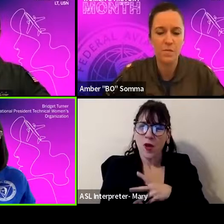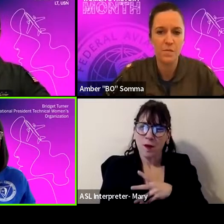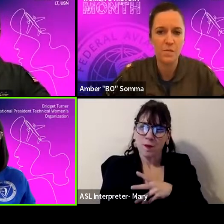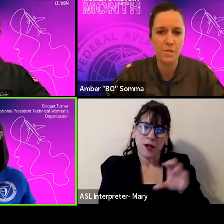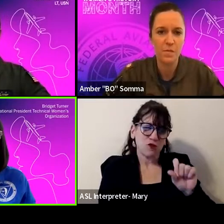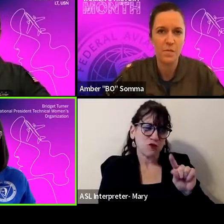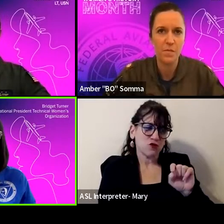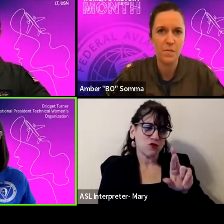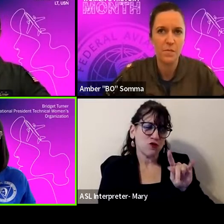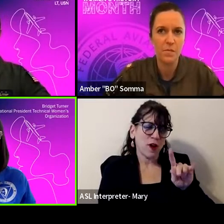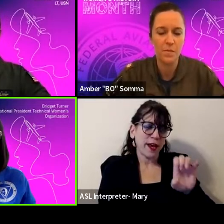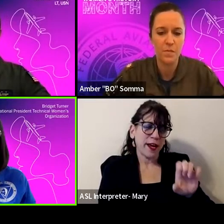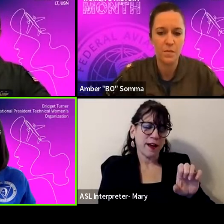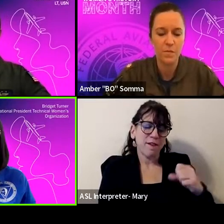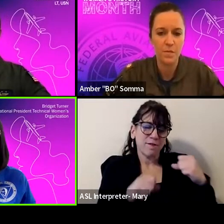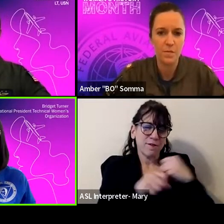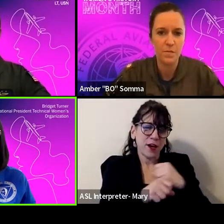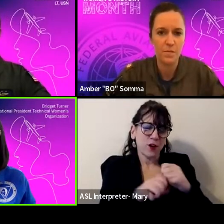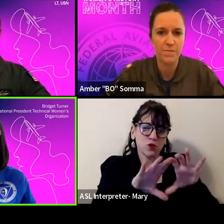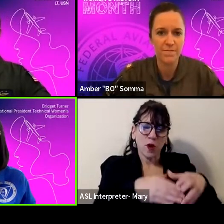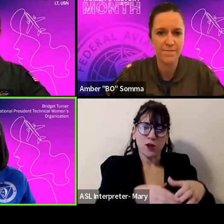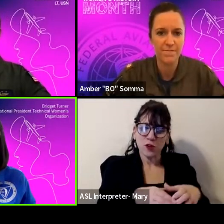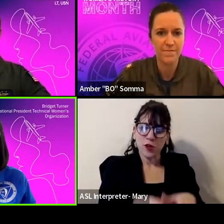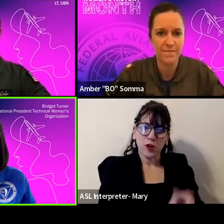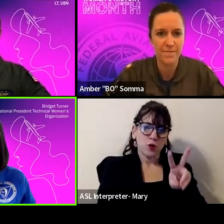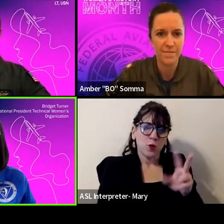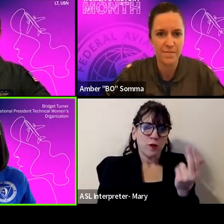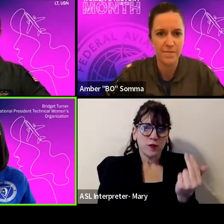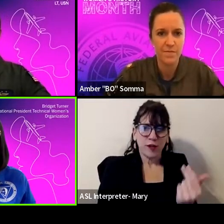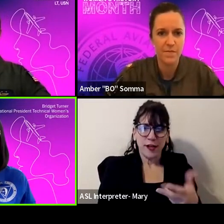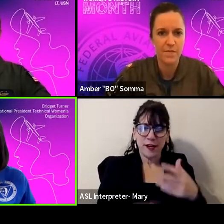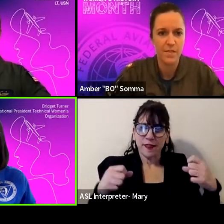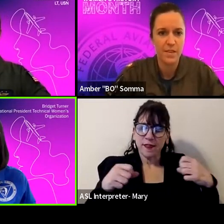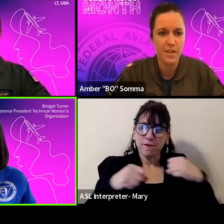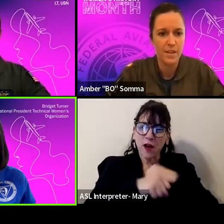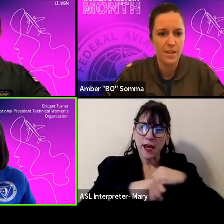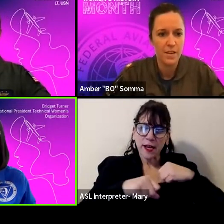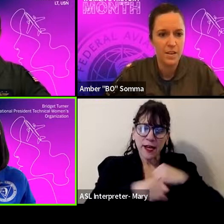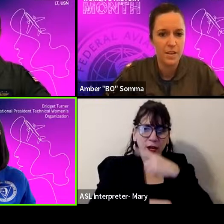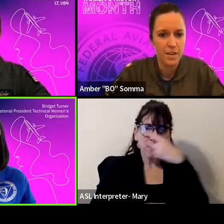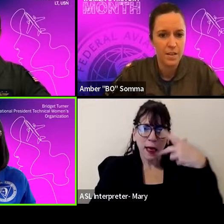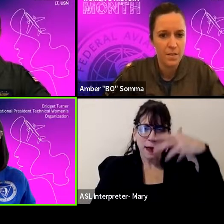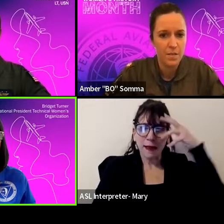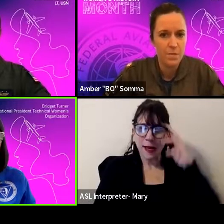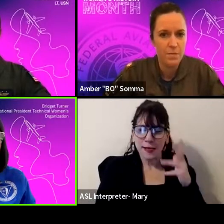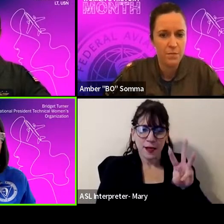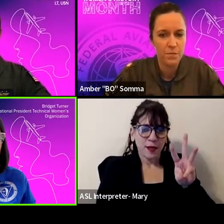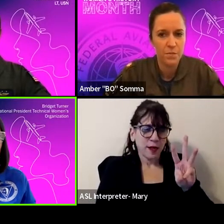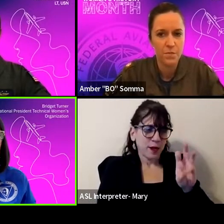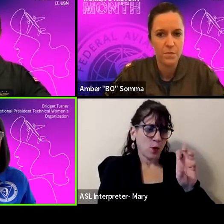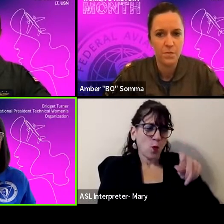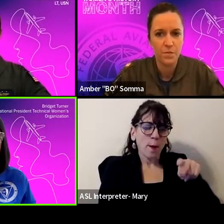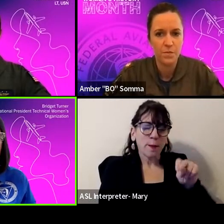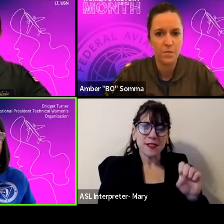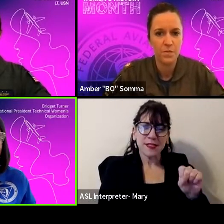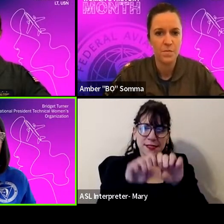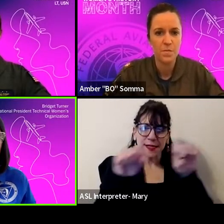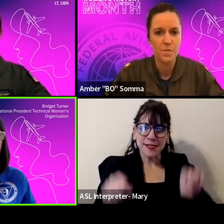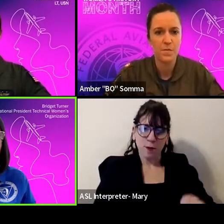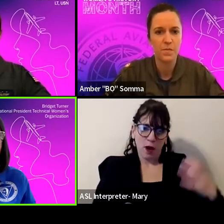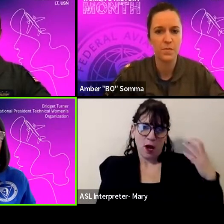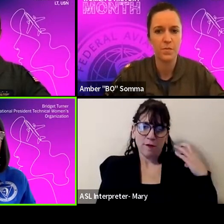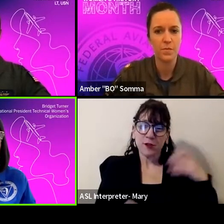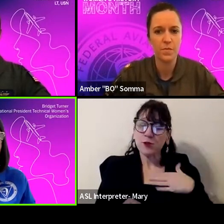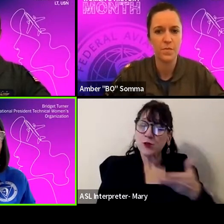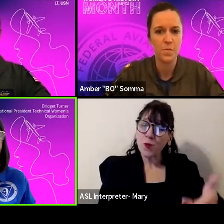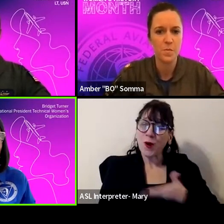Fighter Squadron 213, the Fighting Blacklions, and our weapon system officers. Welcome tonight, and